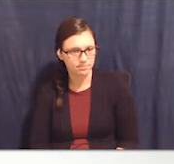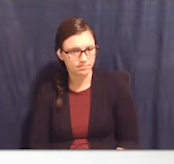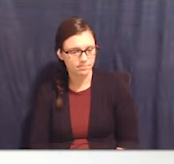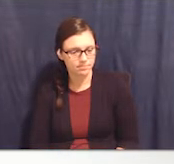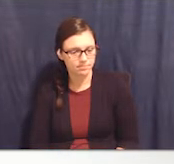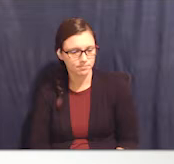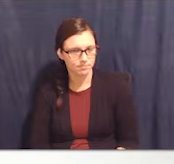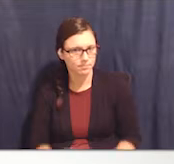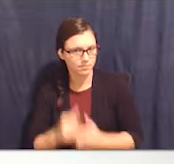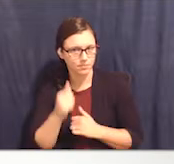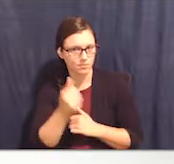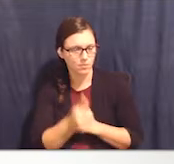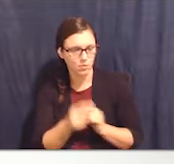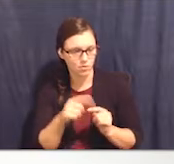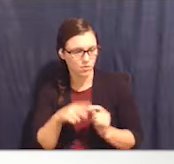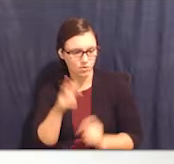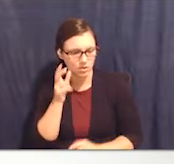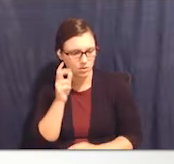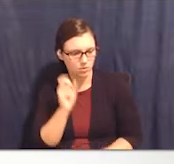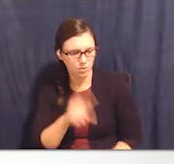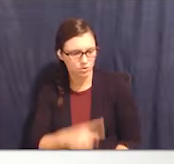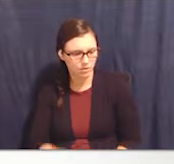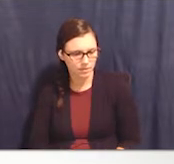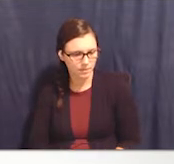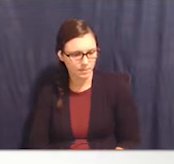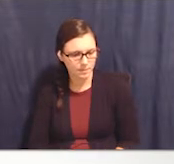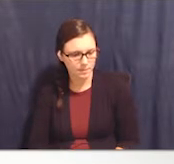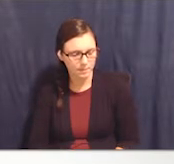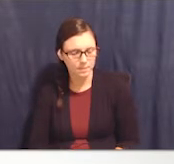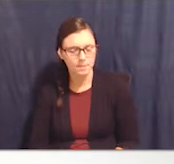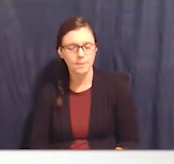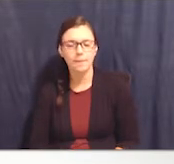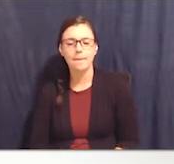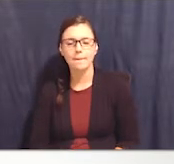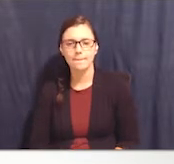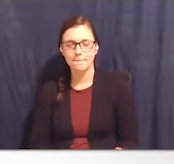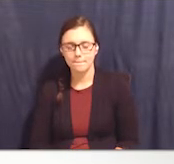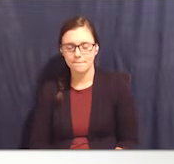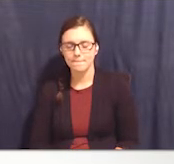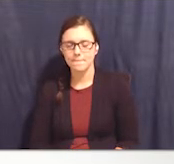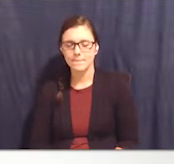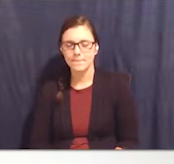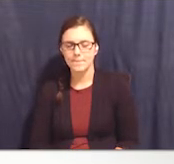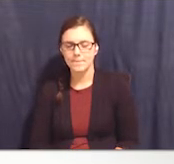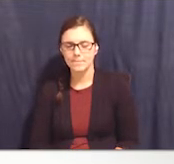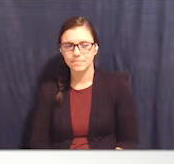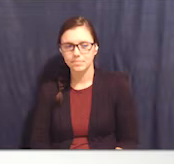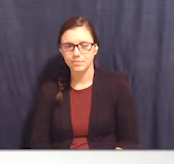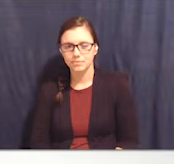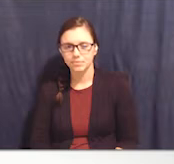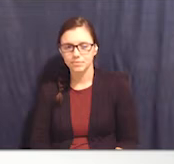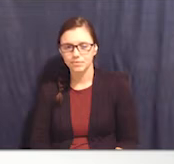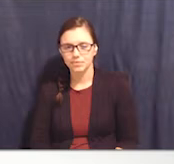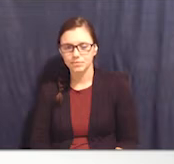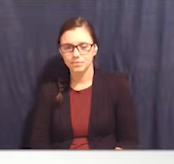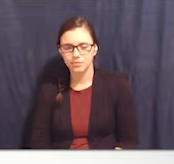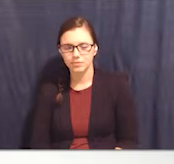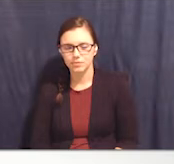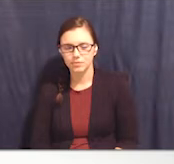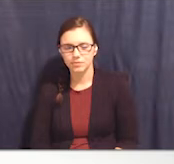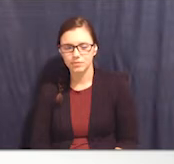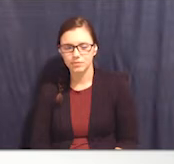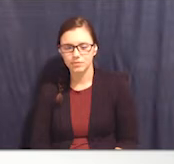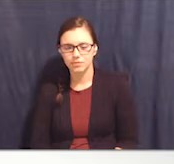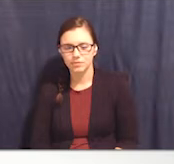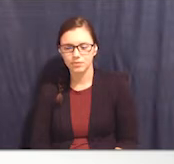I mean, that's really all you need. I think it could start with just someone you may know at that state college or